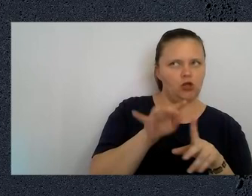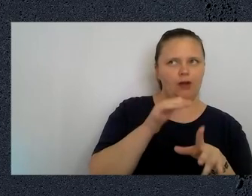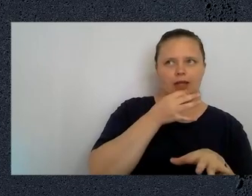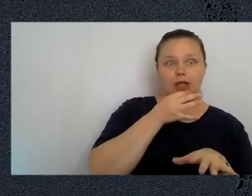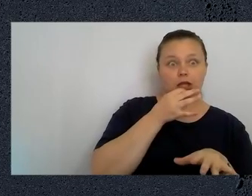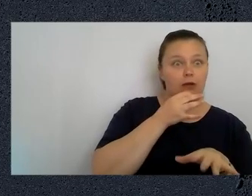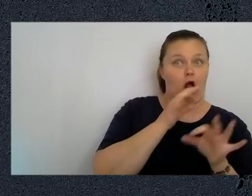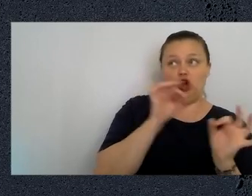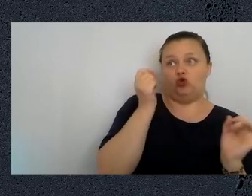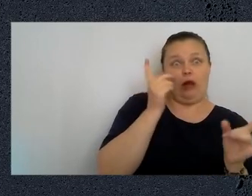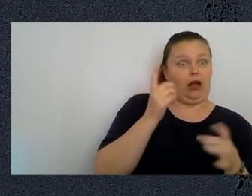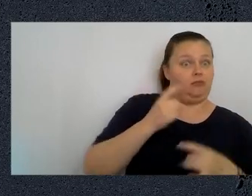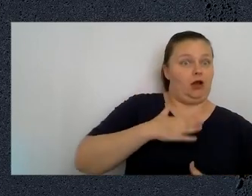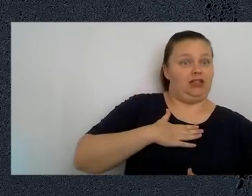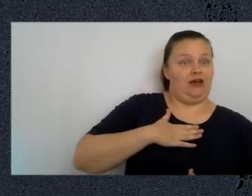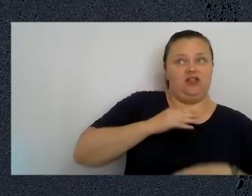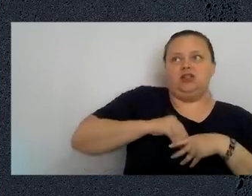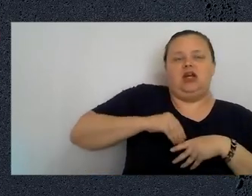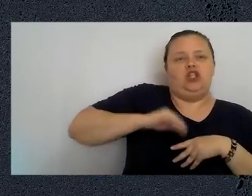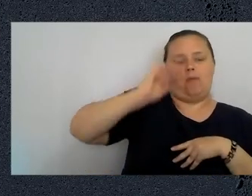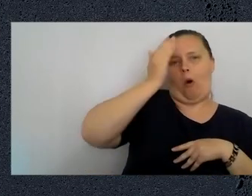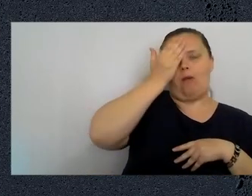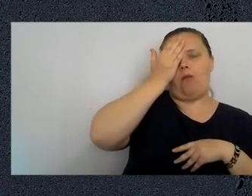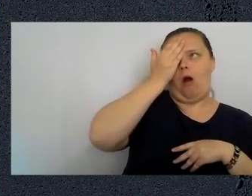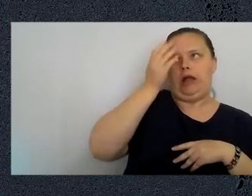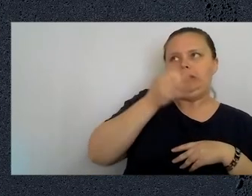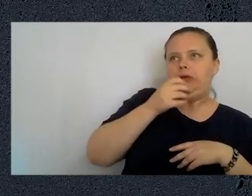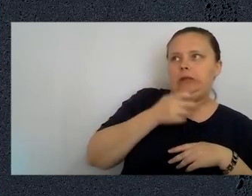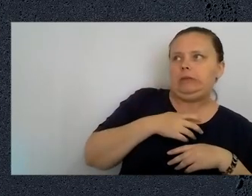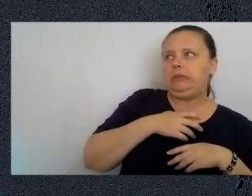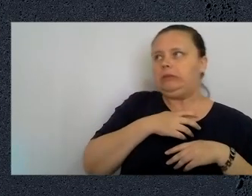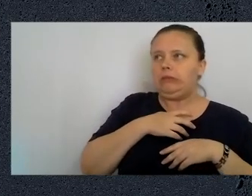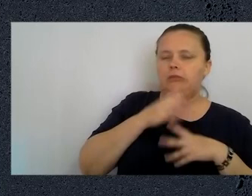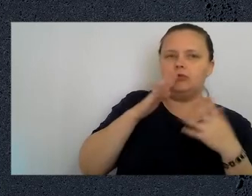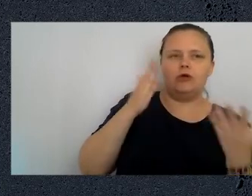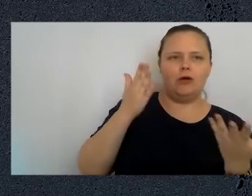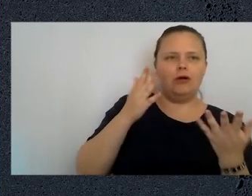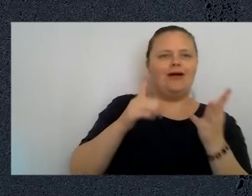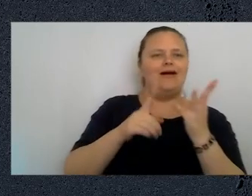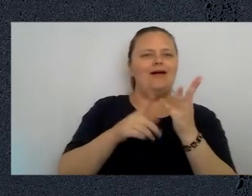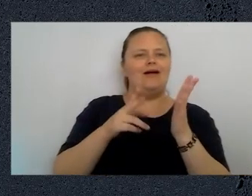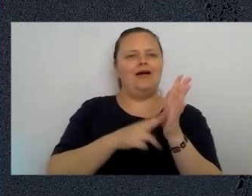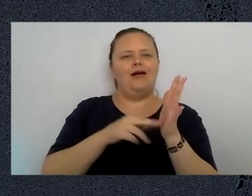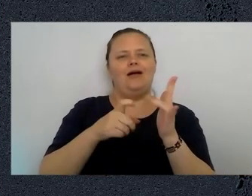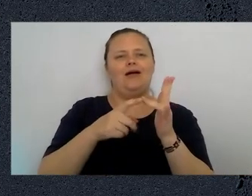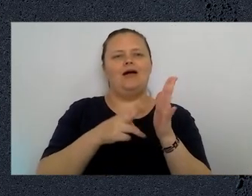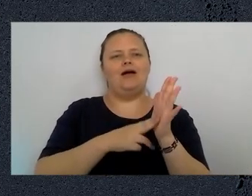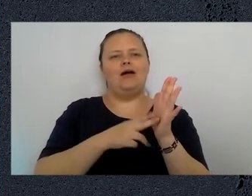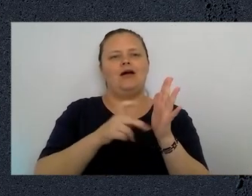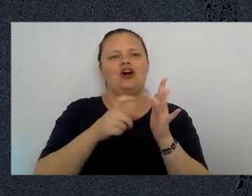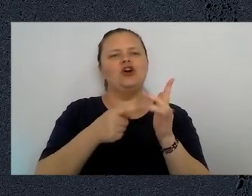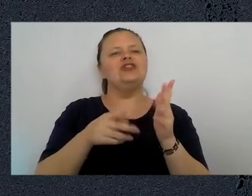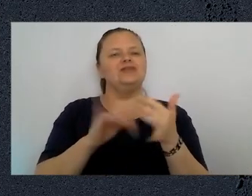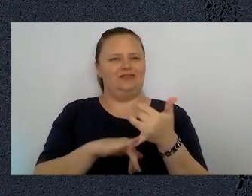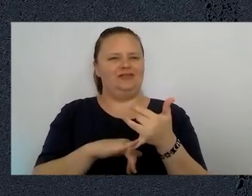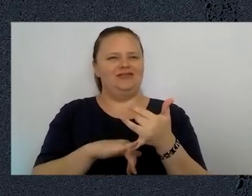even realising it. So it's that unconscious bias that may happen, and so you have to constantly identify